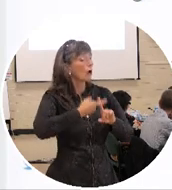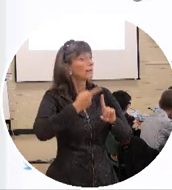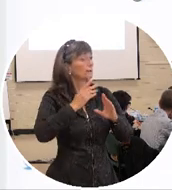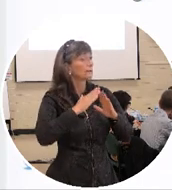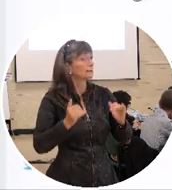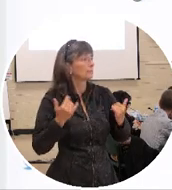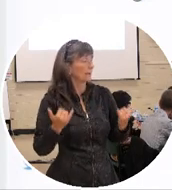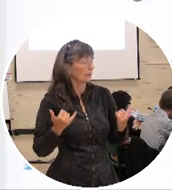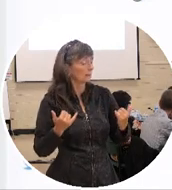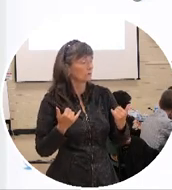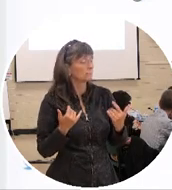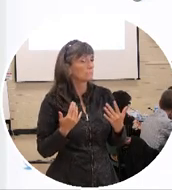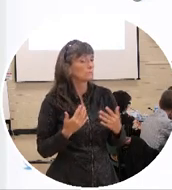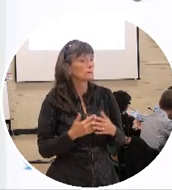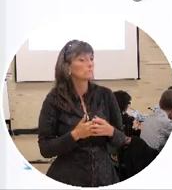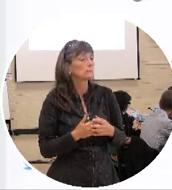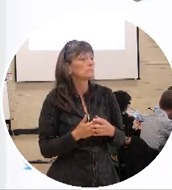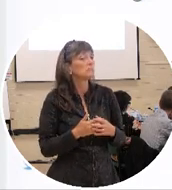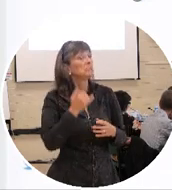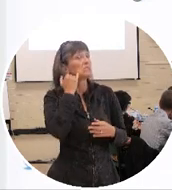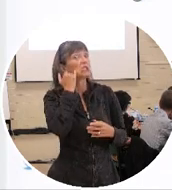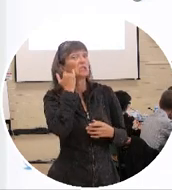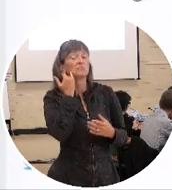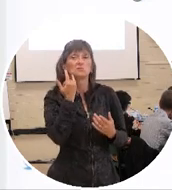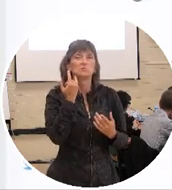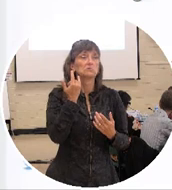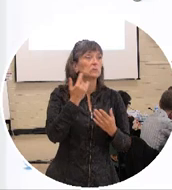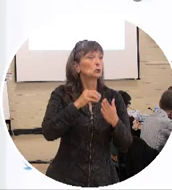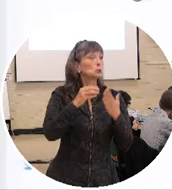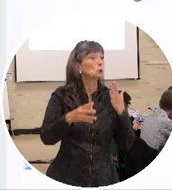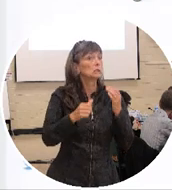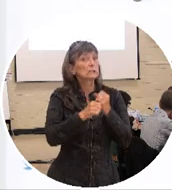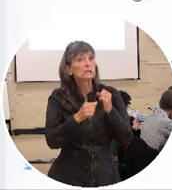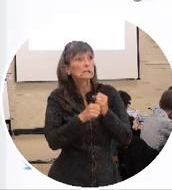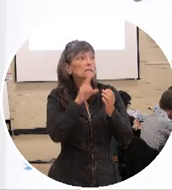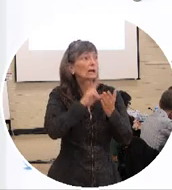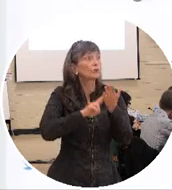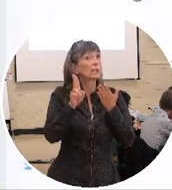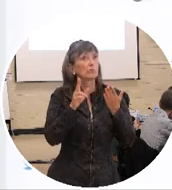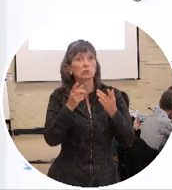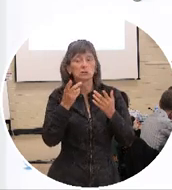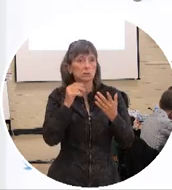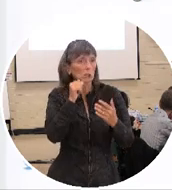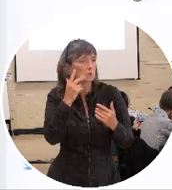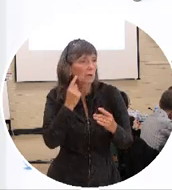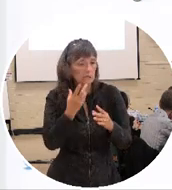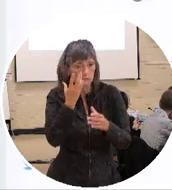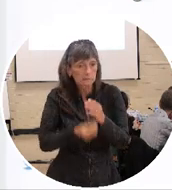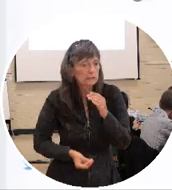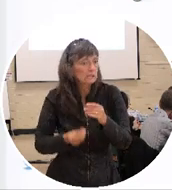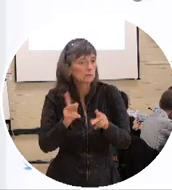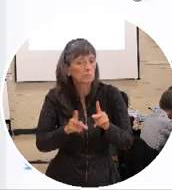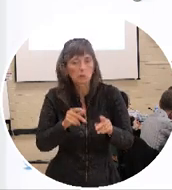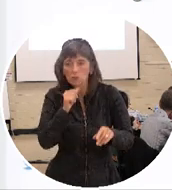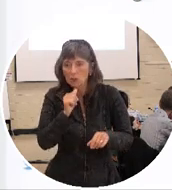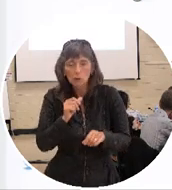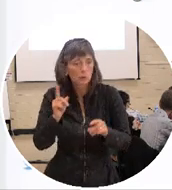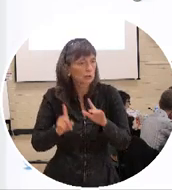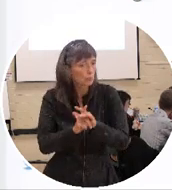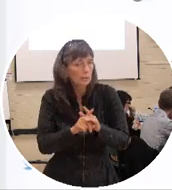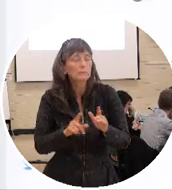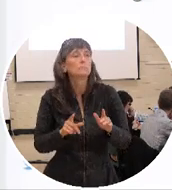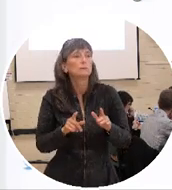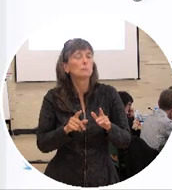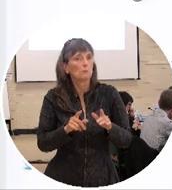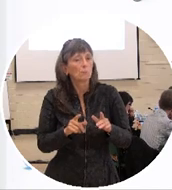now for unexpected vacancies to student assistants and secretaries, and this will be expanded to bus drivers